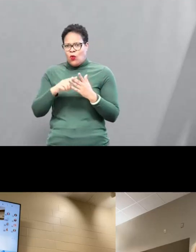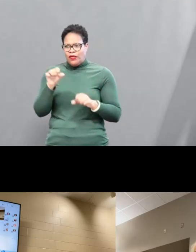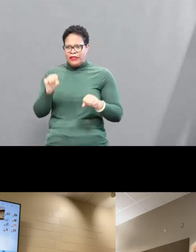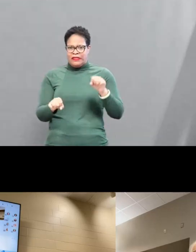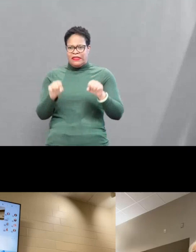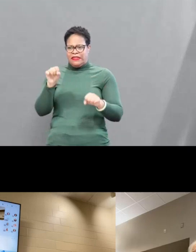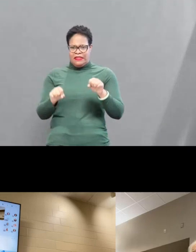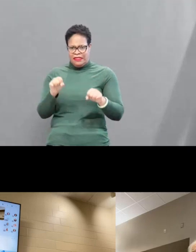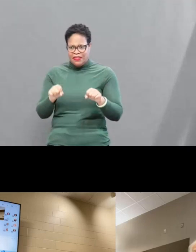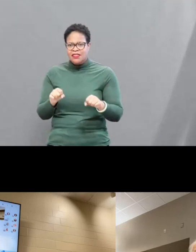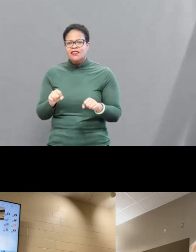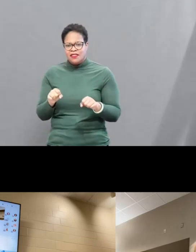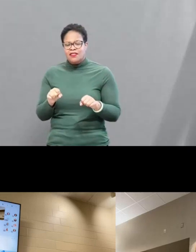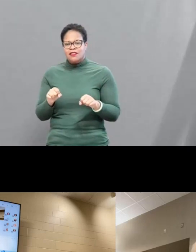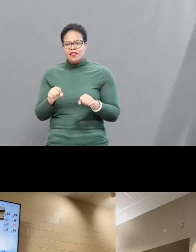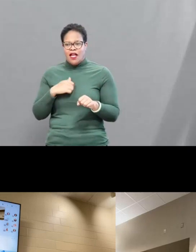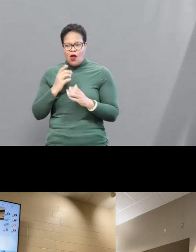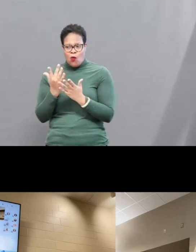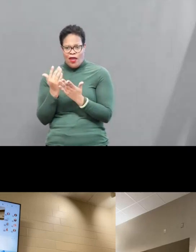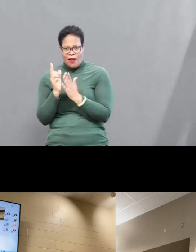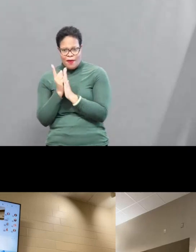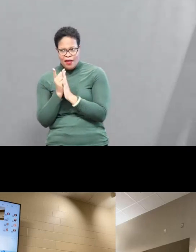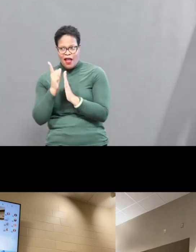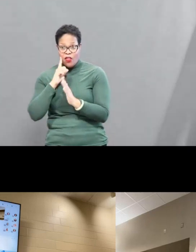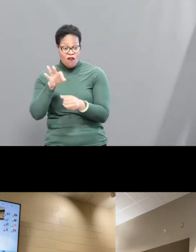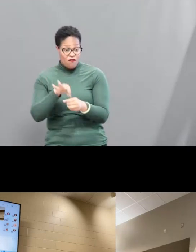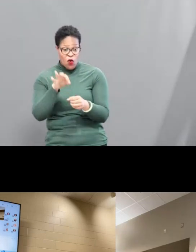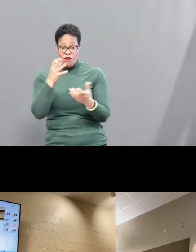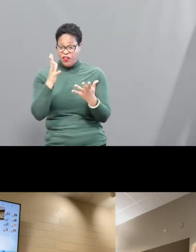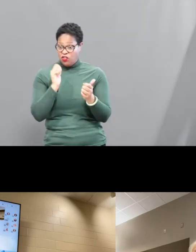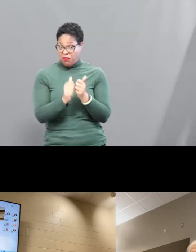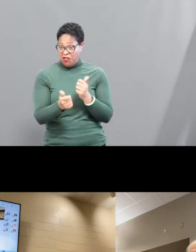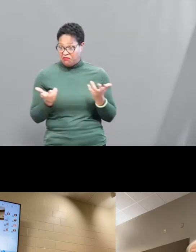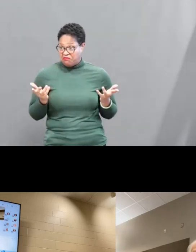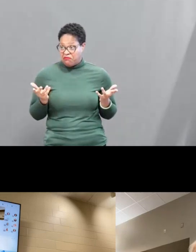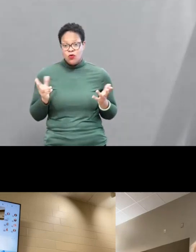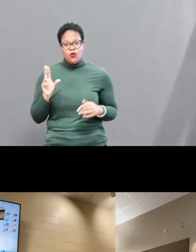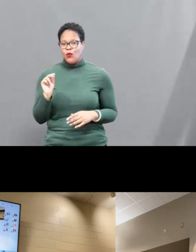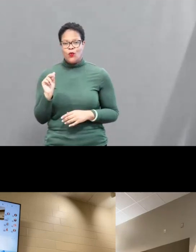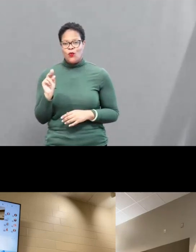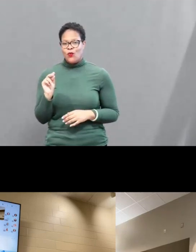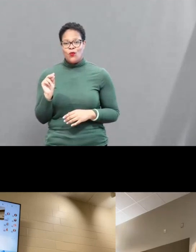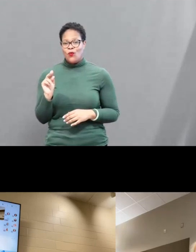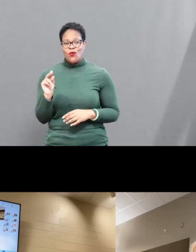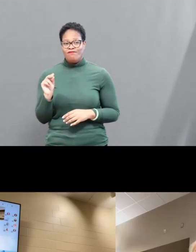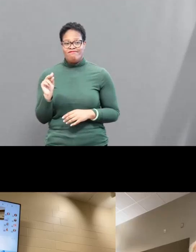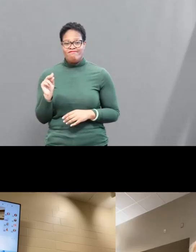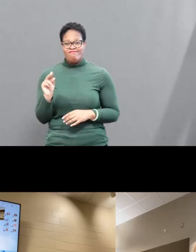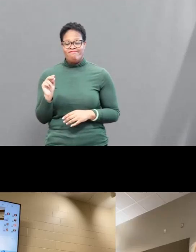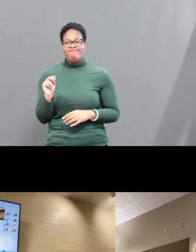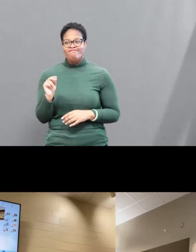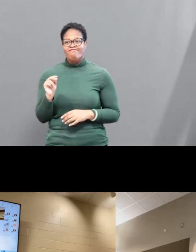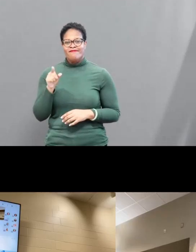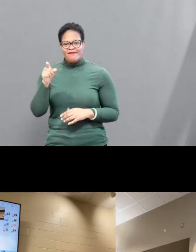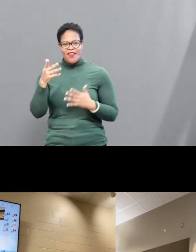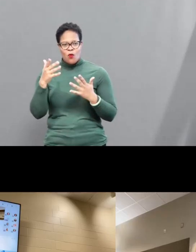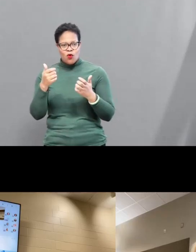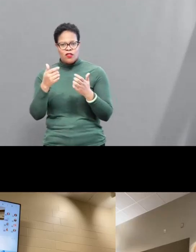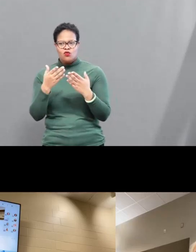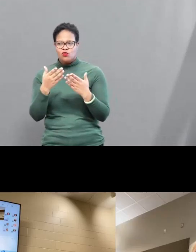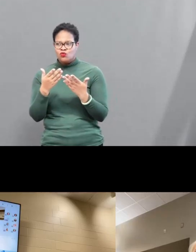minute. So I thought that would be voted on. Boom, we'd be in. No, they wanted to break it